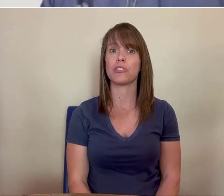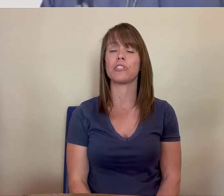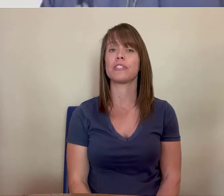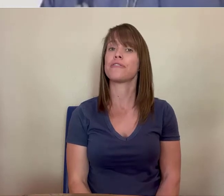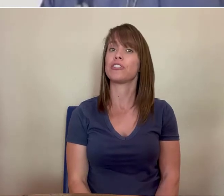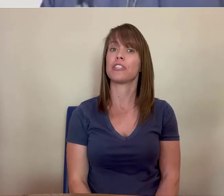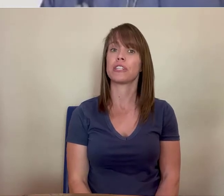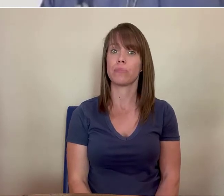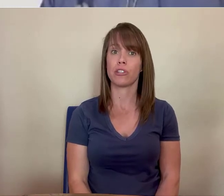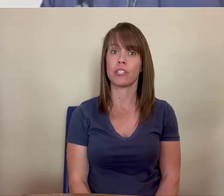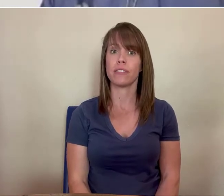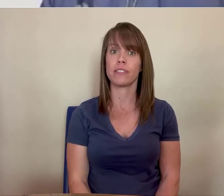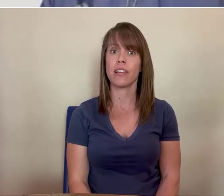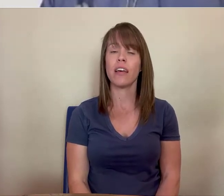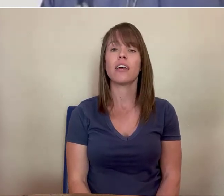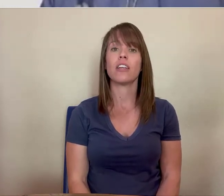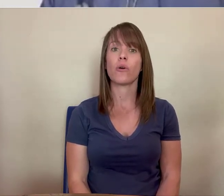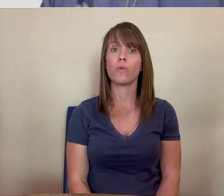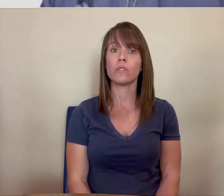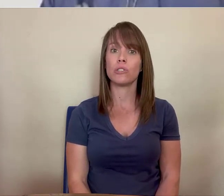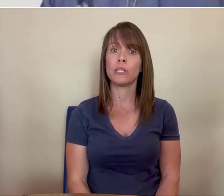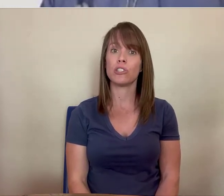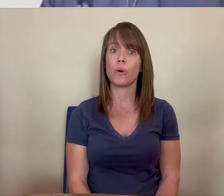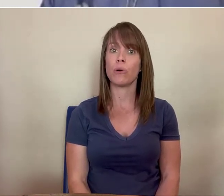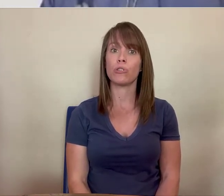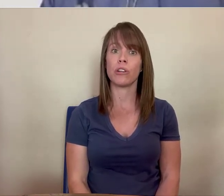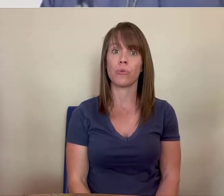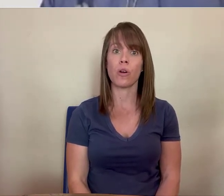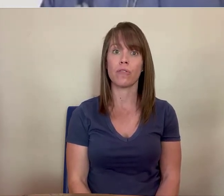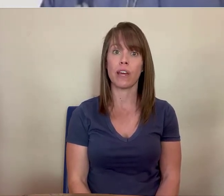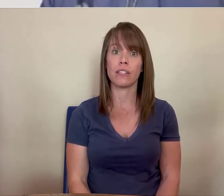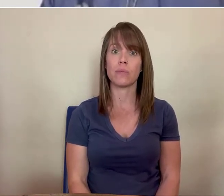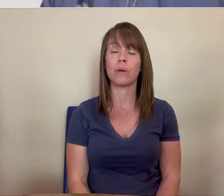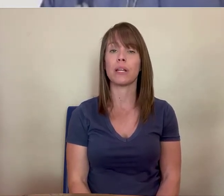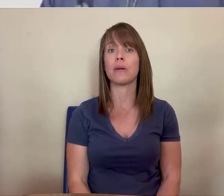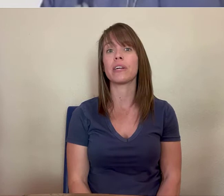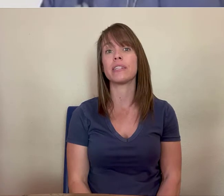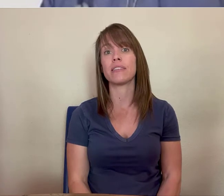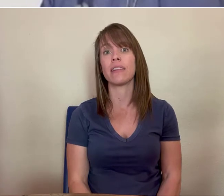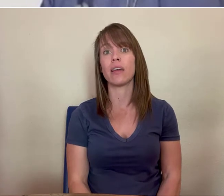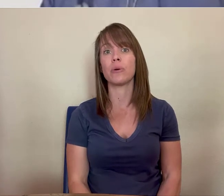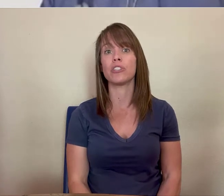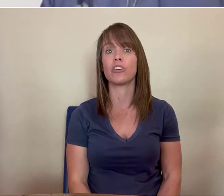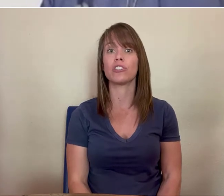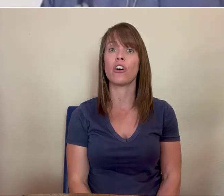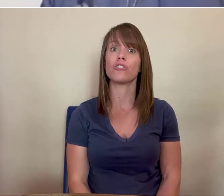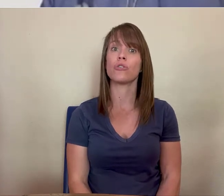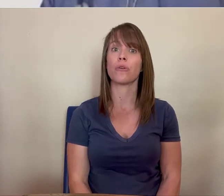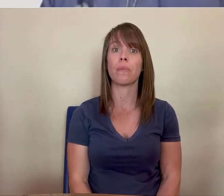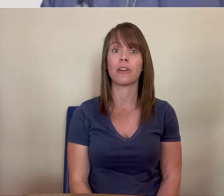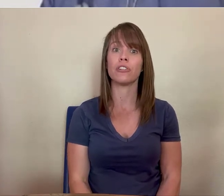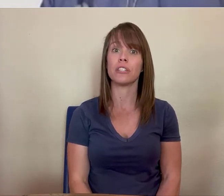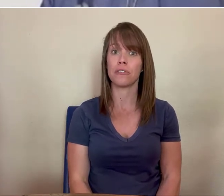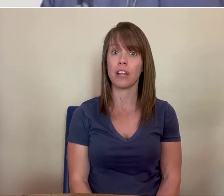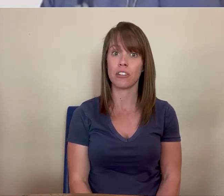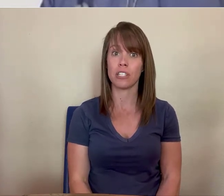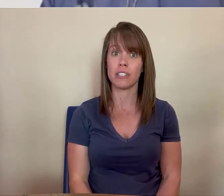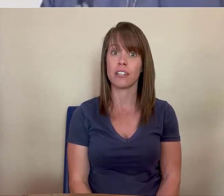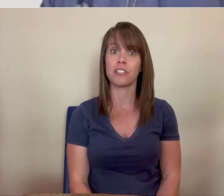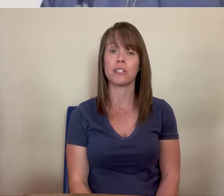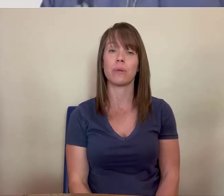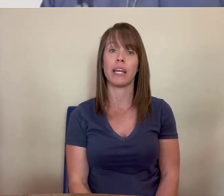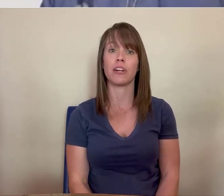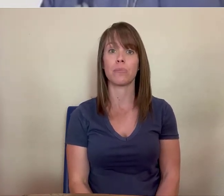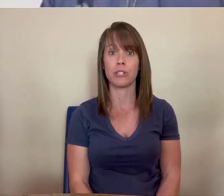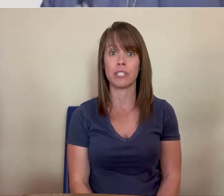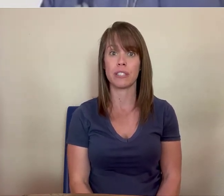on your patient's facial expressions. Not only do we show emotion through our face, but in American Sign Language, there's also grammatical inflections